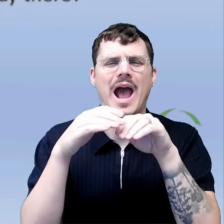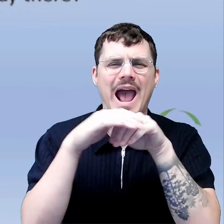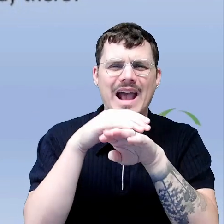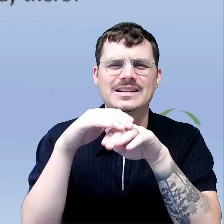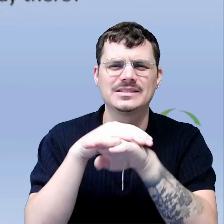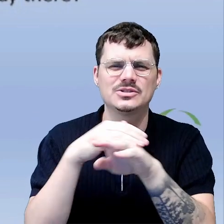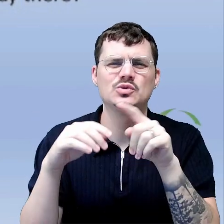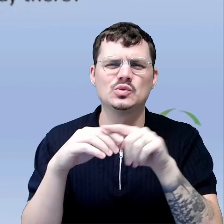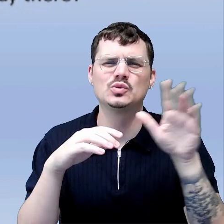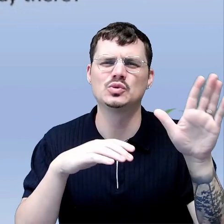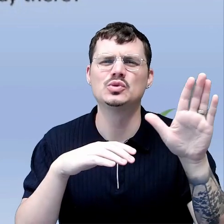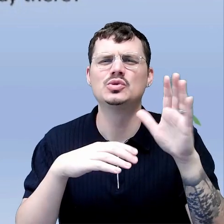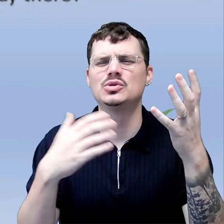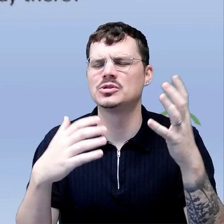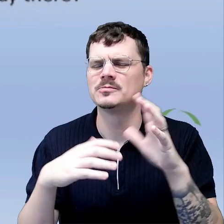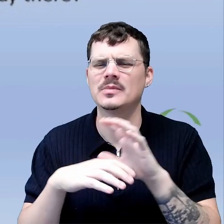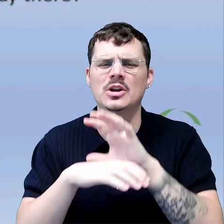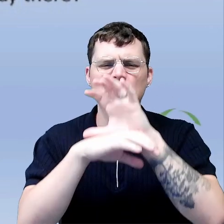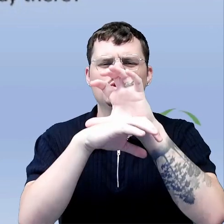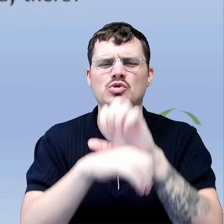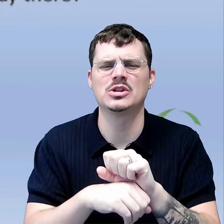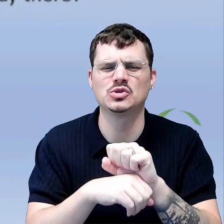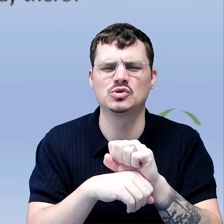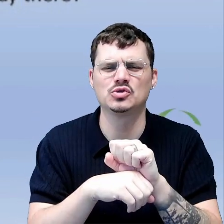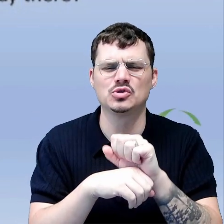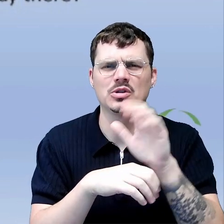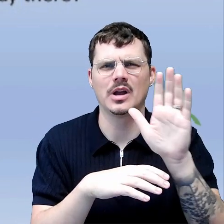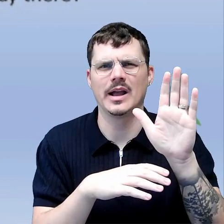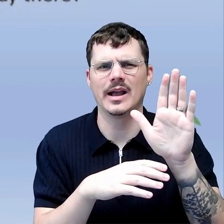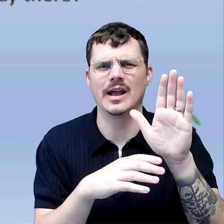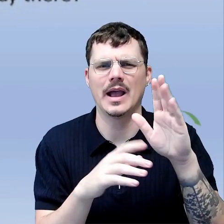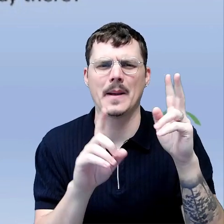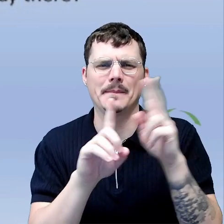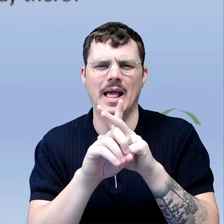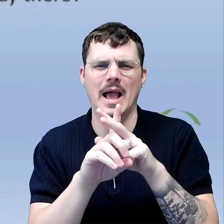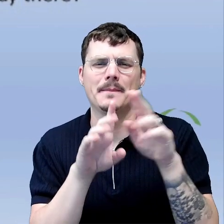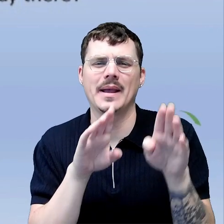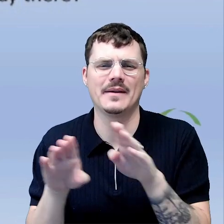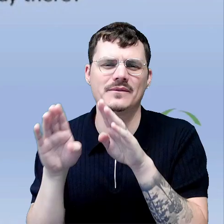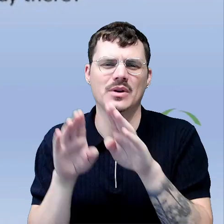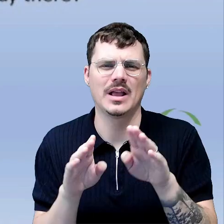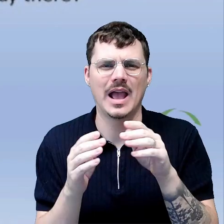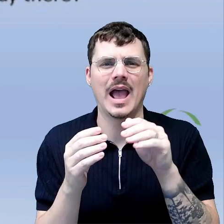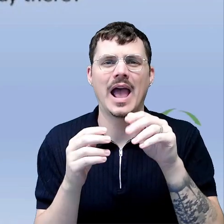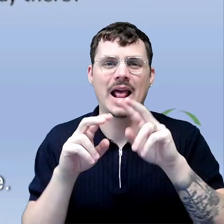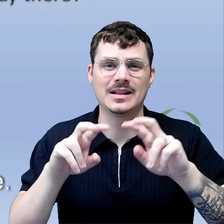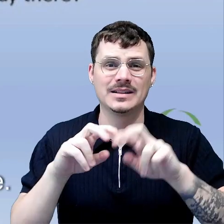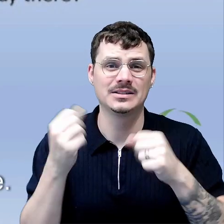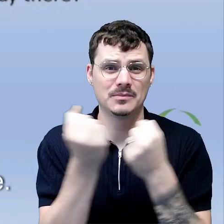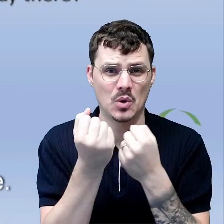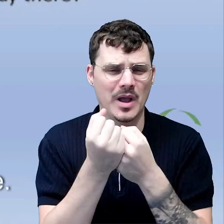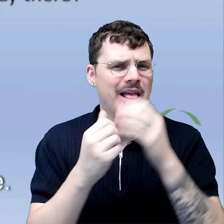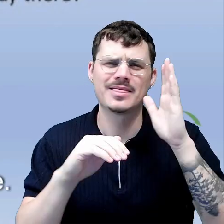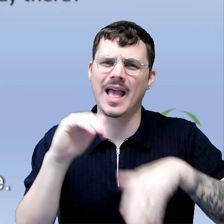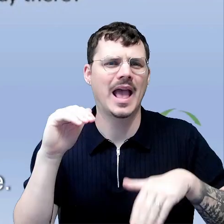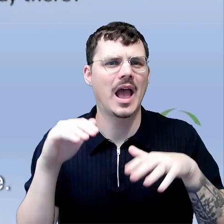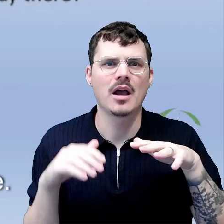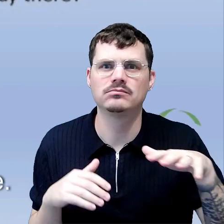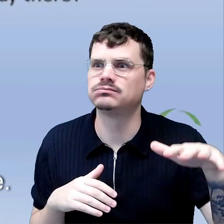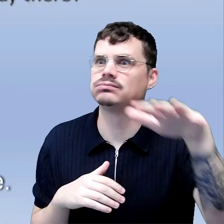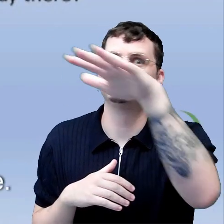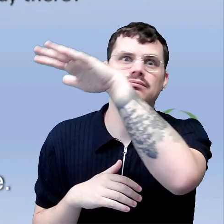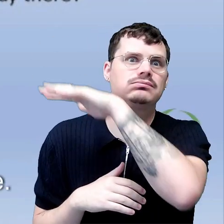to traditional certain type of traditional applied behavior analysis support than any place else in the